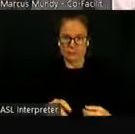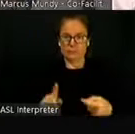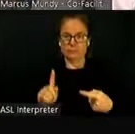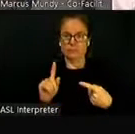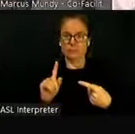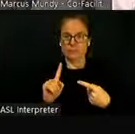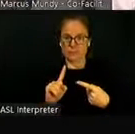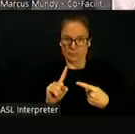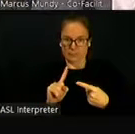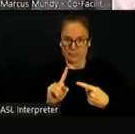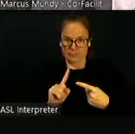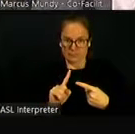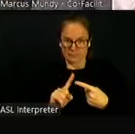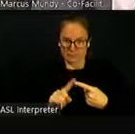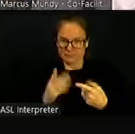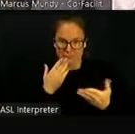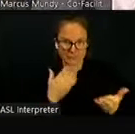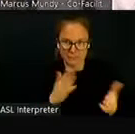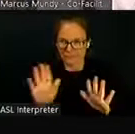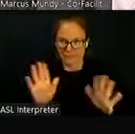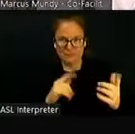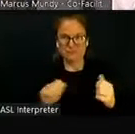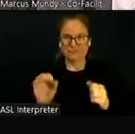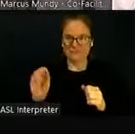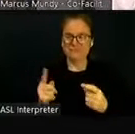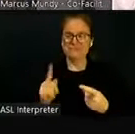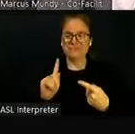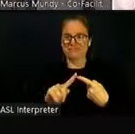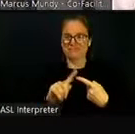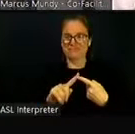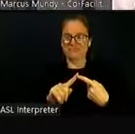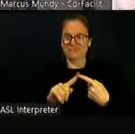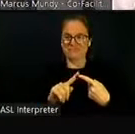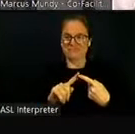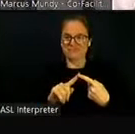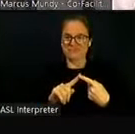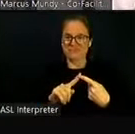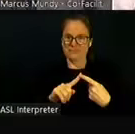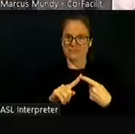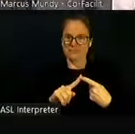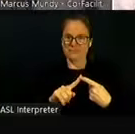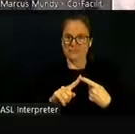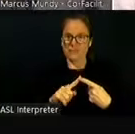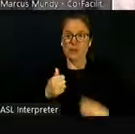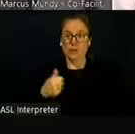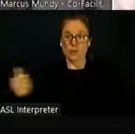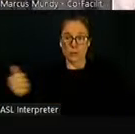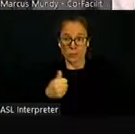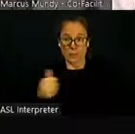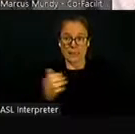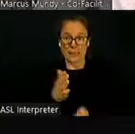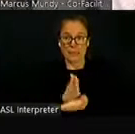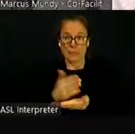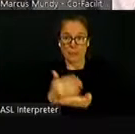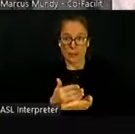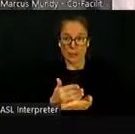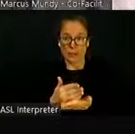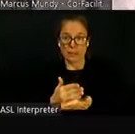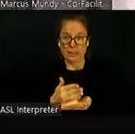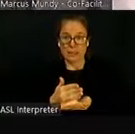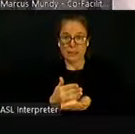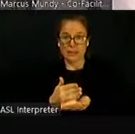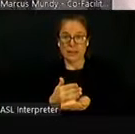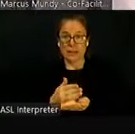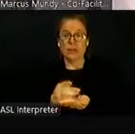Thank you. Thank you, Kathy. I'll start with your first question. Is our transportation budget actually, when